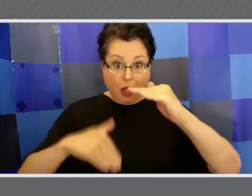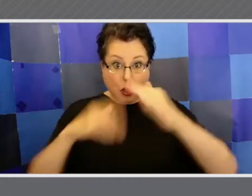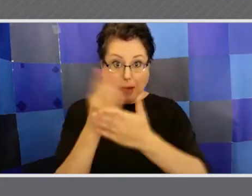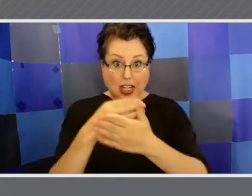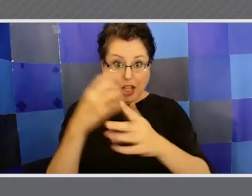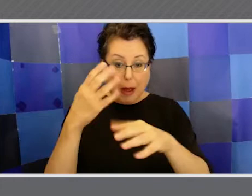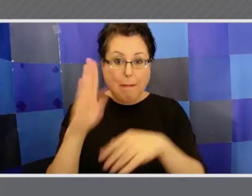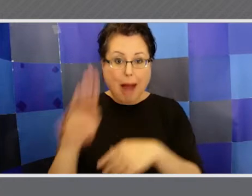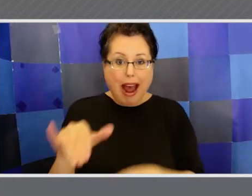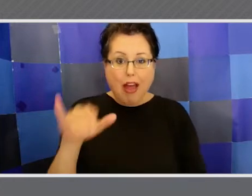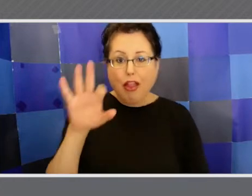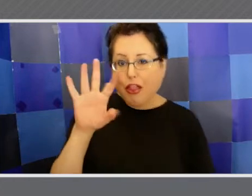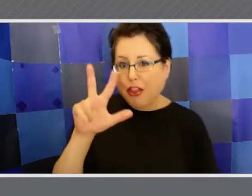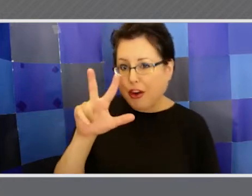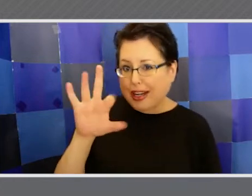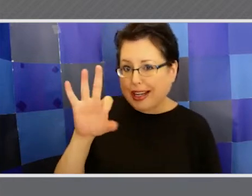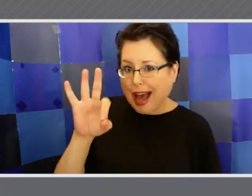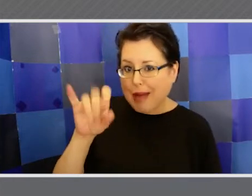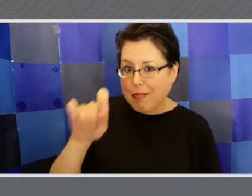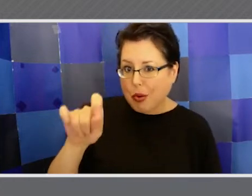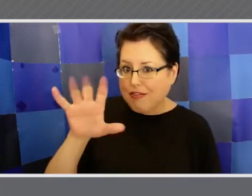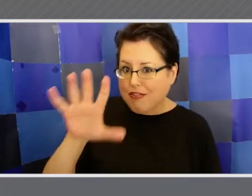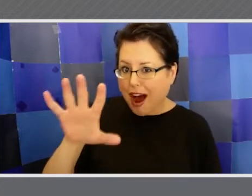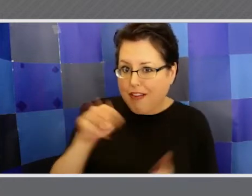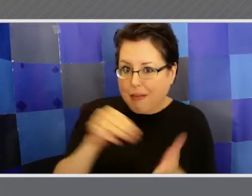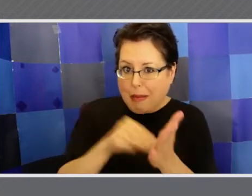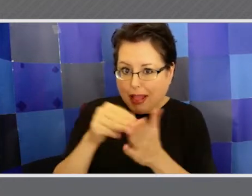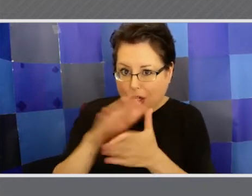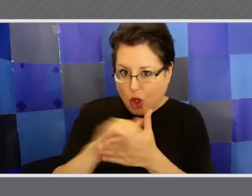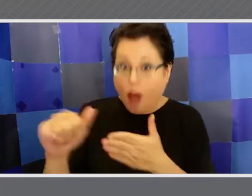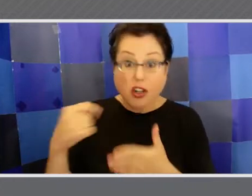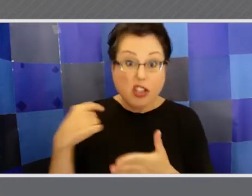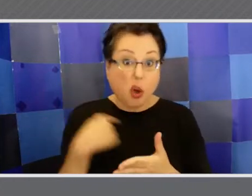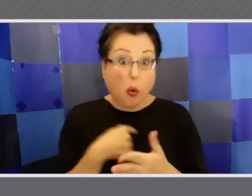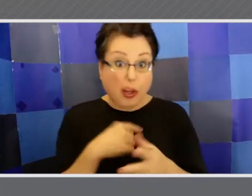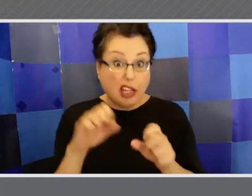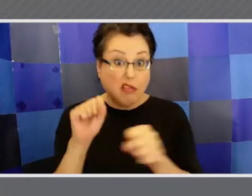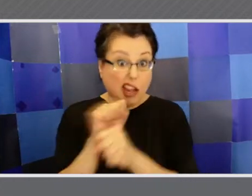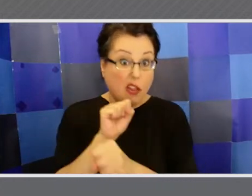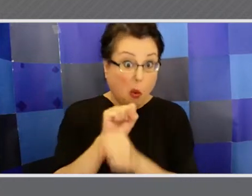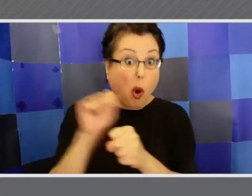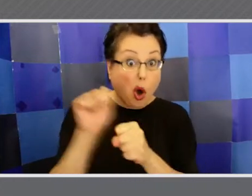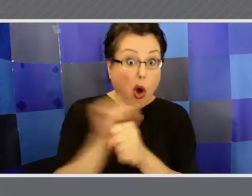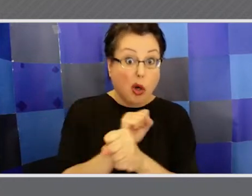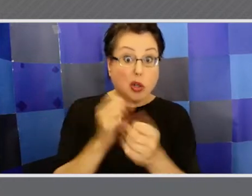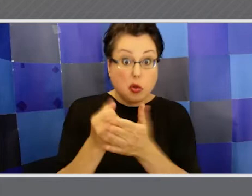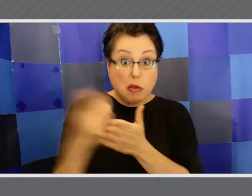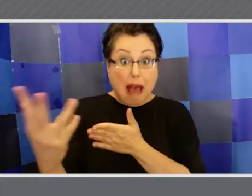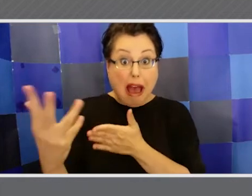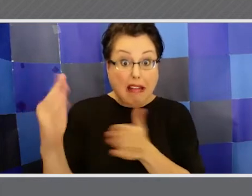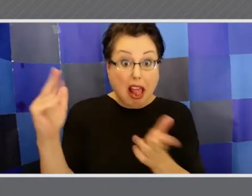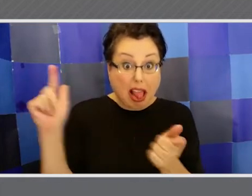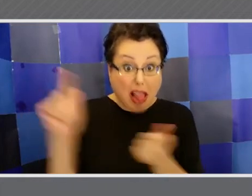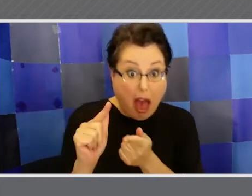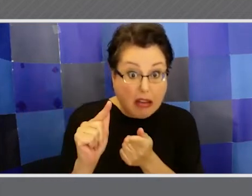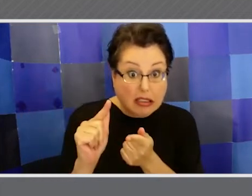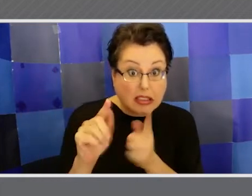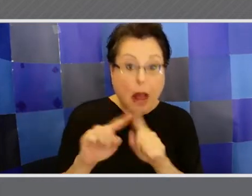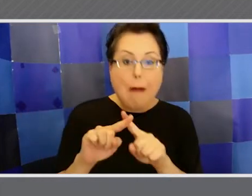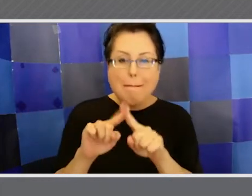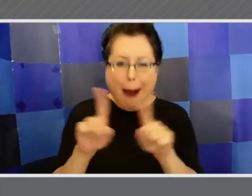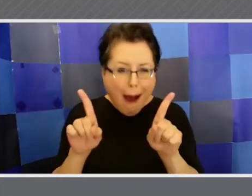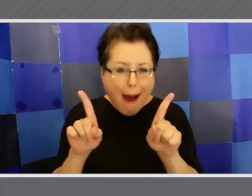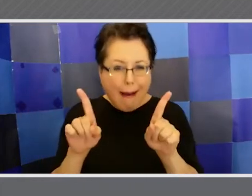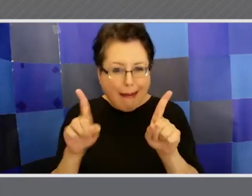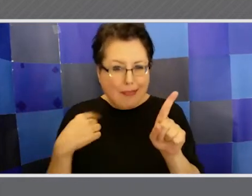$39.5 million. So we did our due diligence to spend less. But,